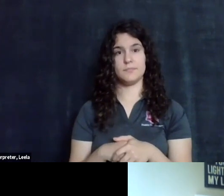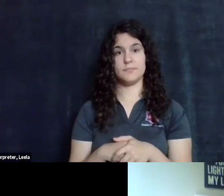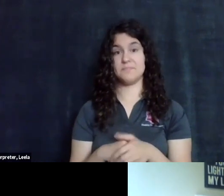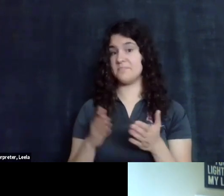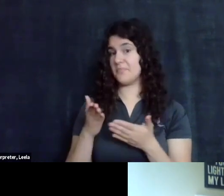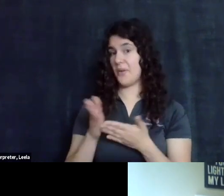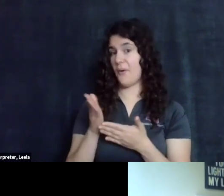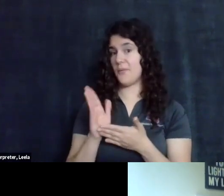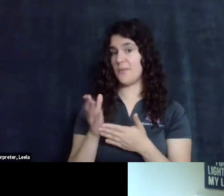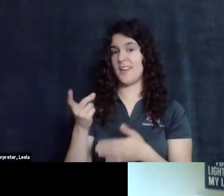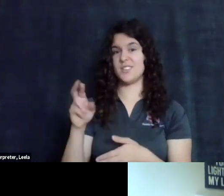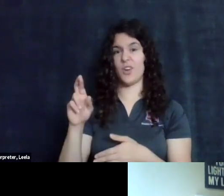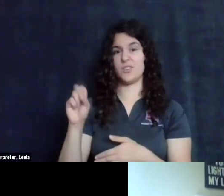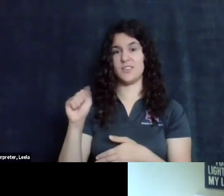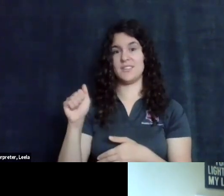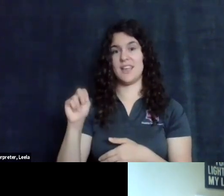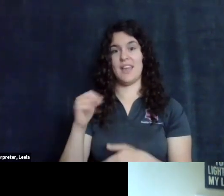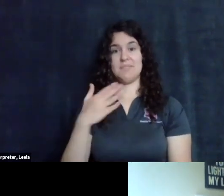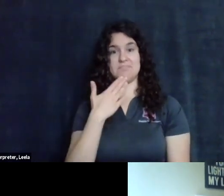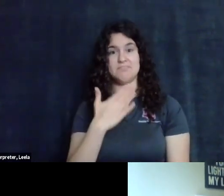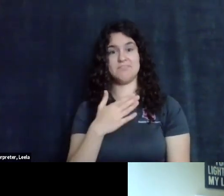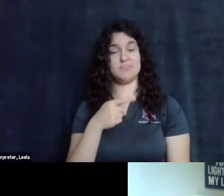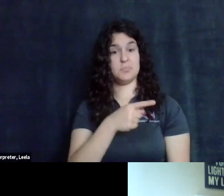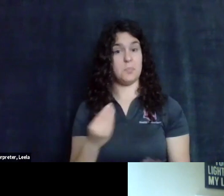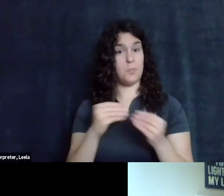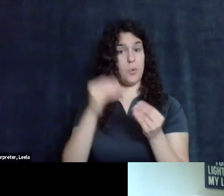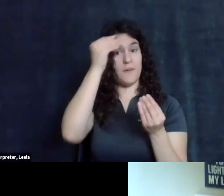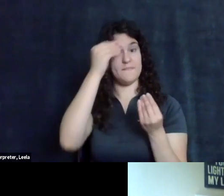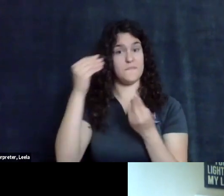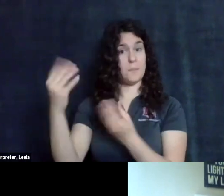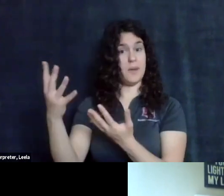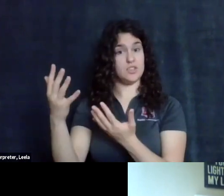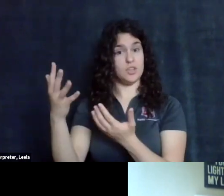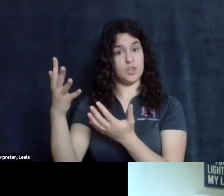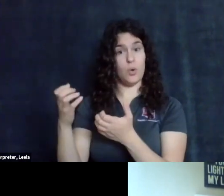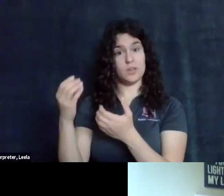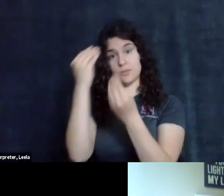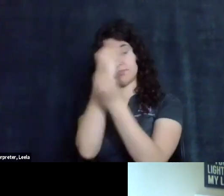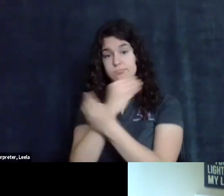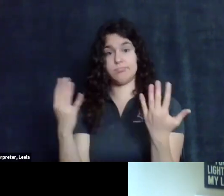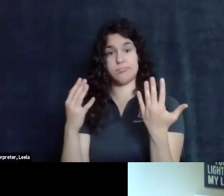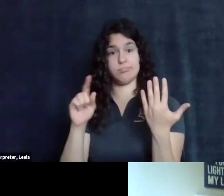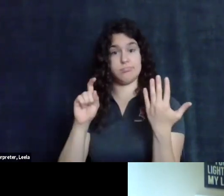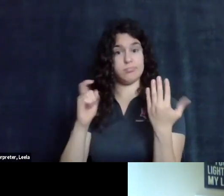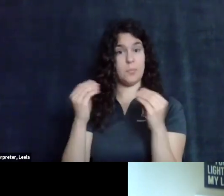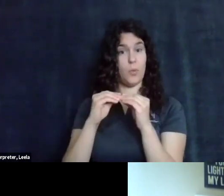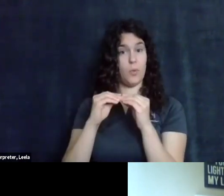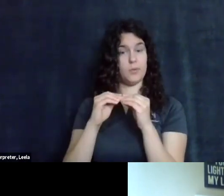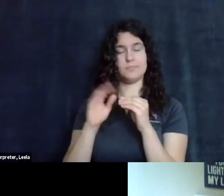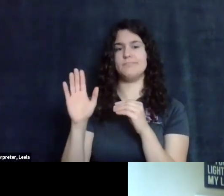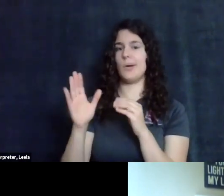All right, Dr. Sin, did you have any other information that you wanted to share with our participants today? I would